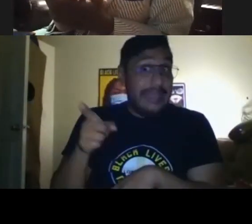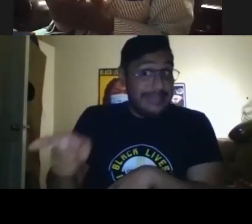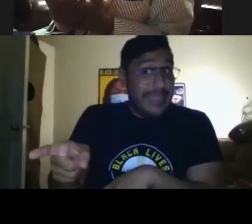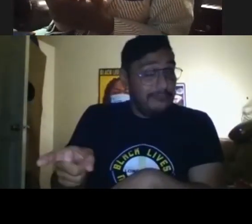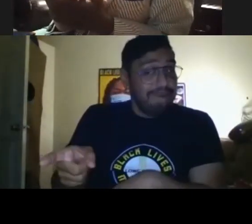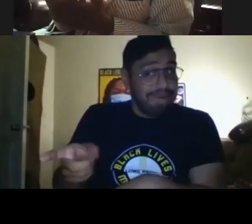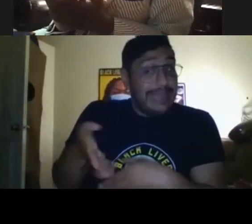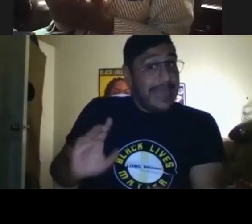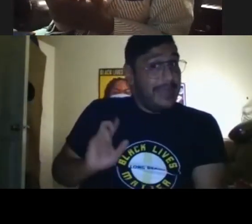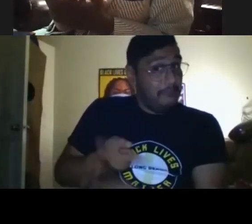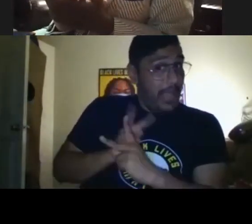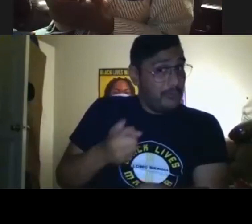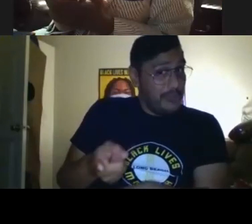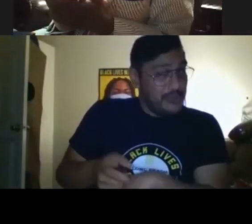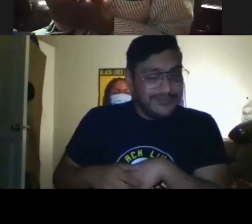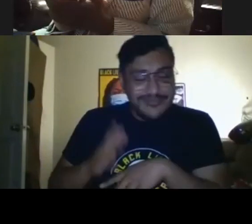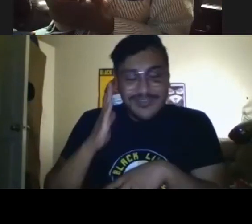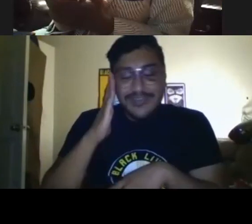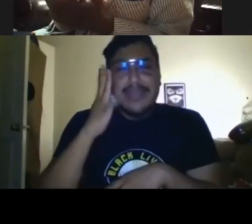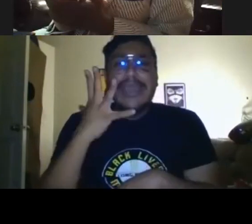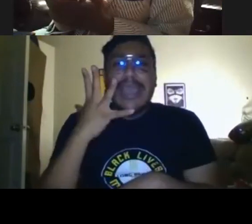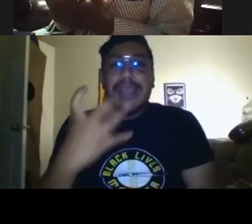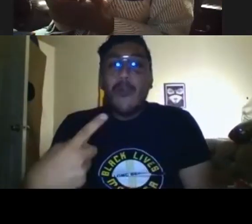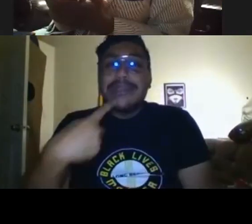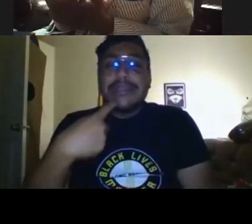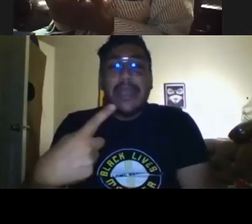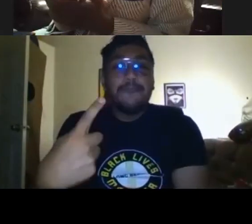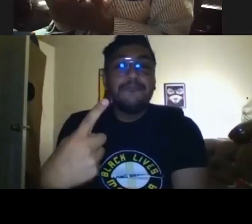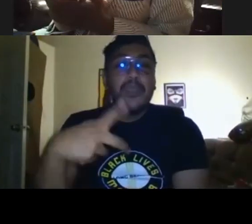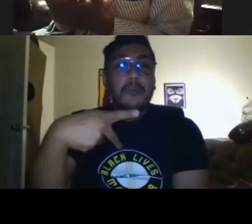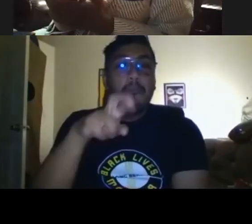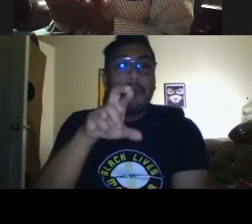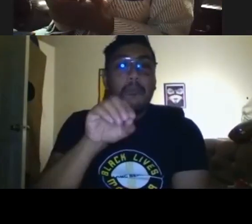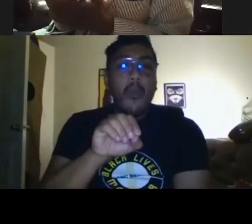well. And I want to thank AS Pro Bono